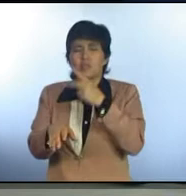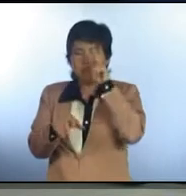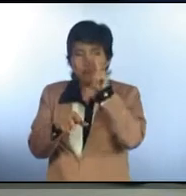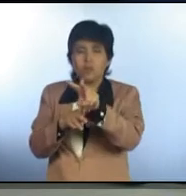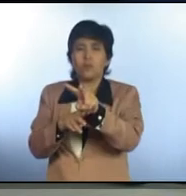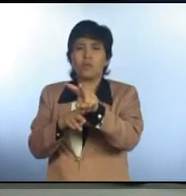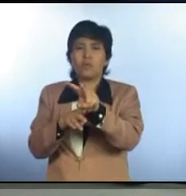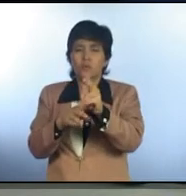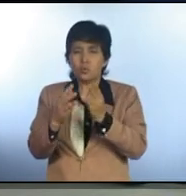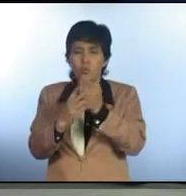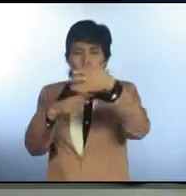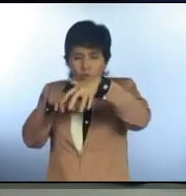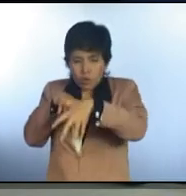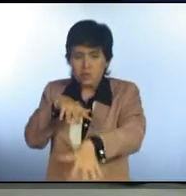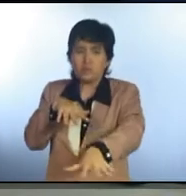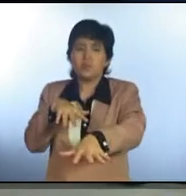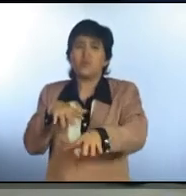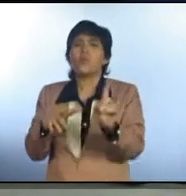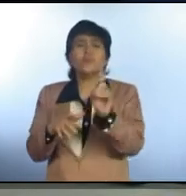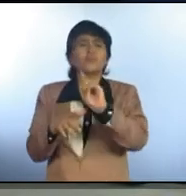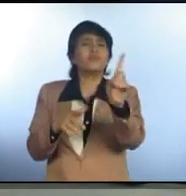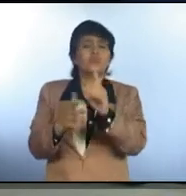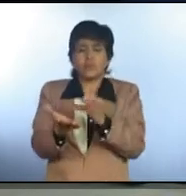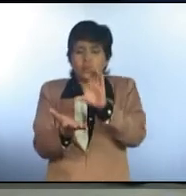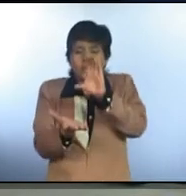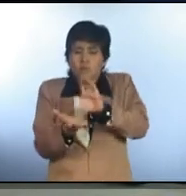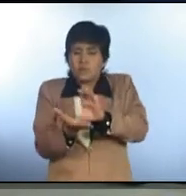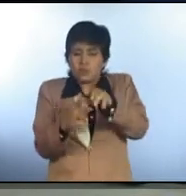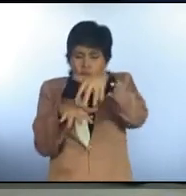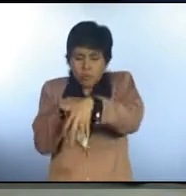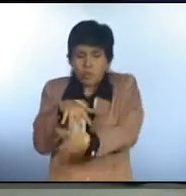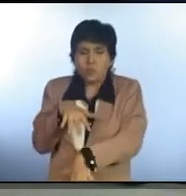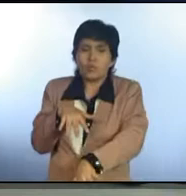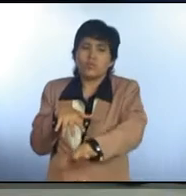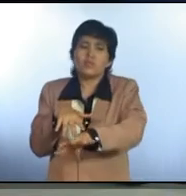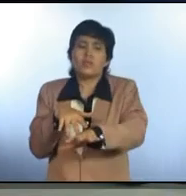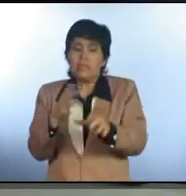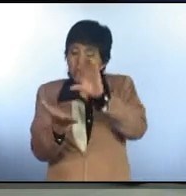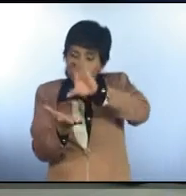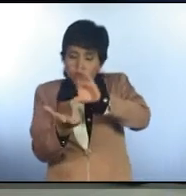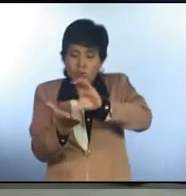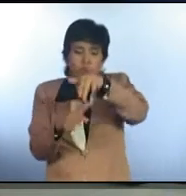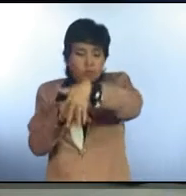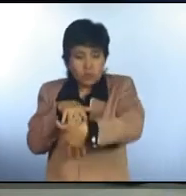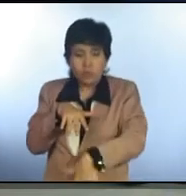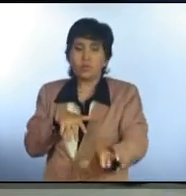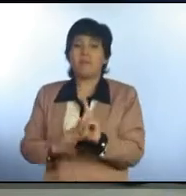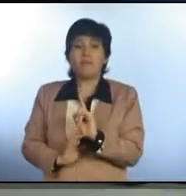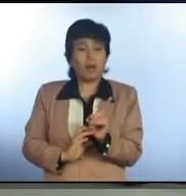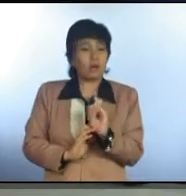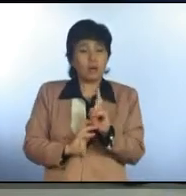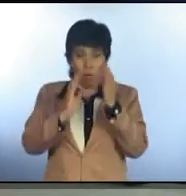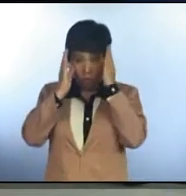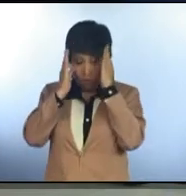terms of two roots, which is your central root and also your peripheral root. The central root is where you